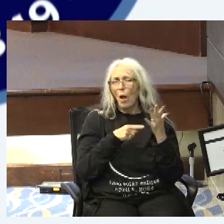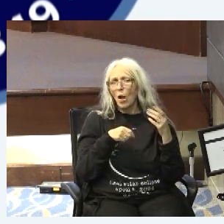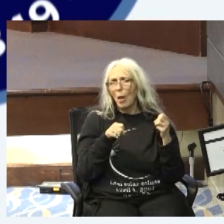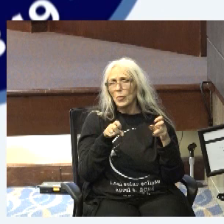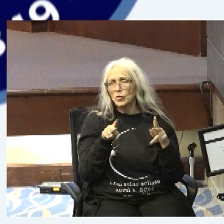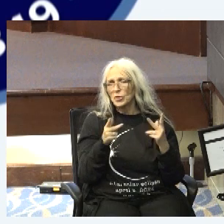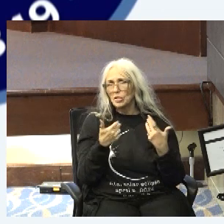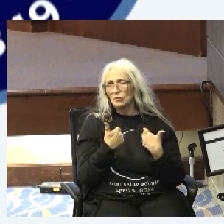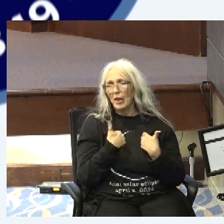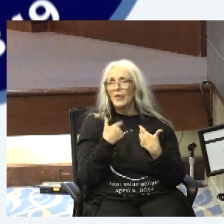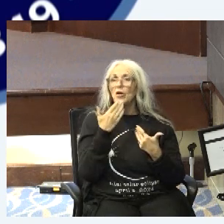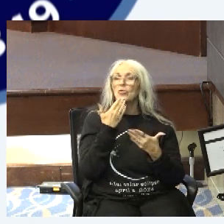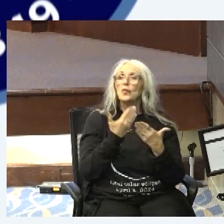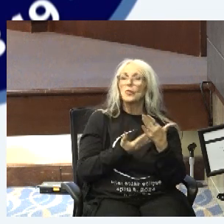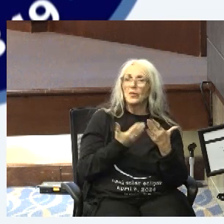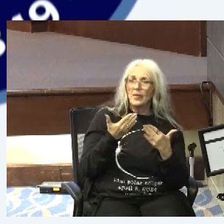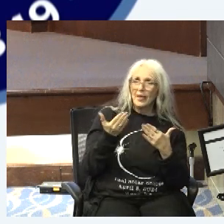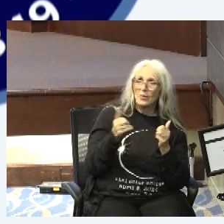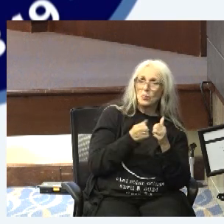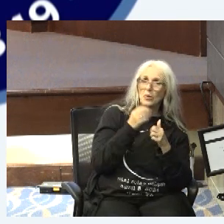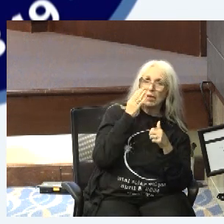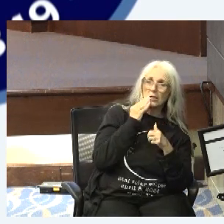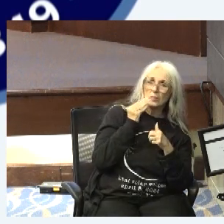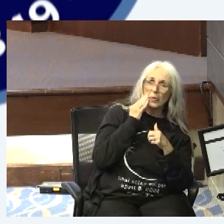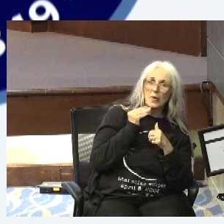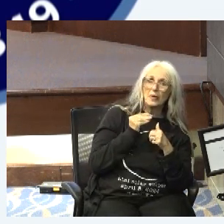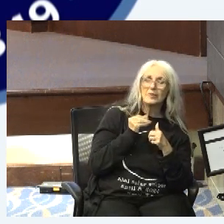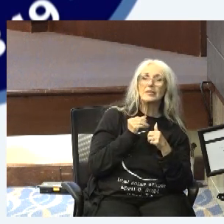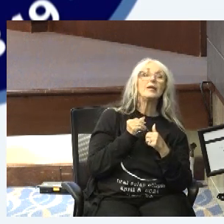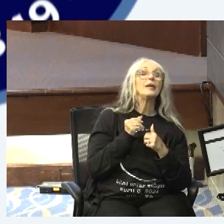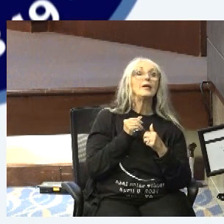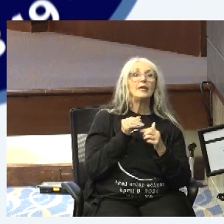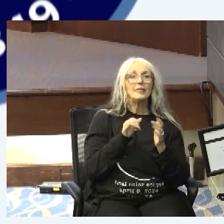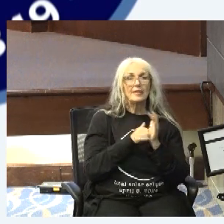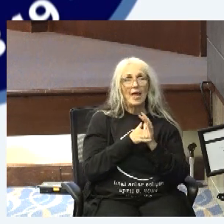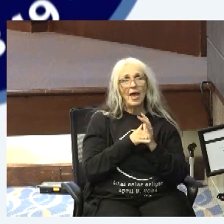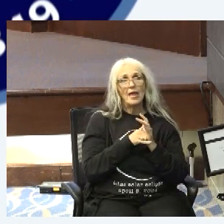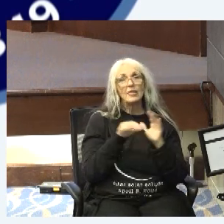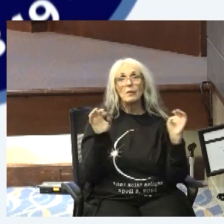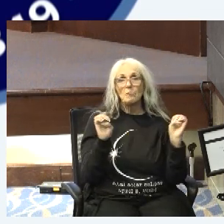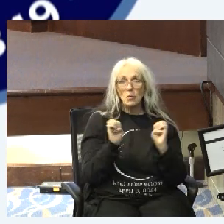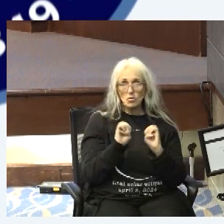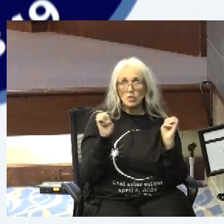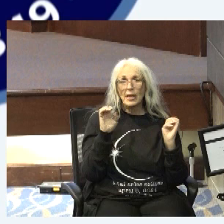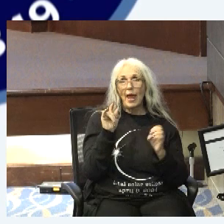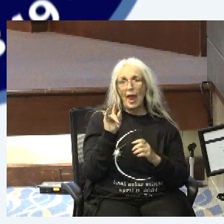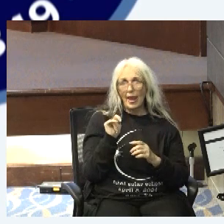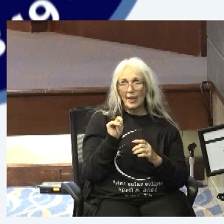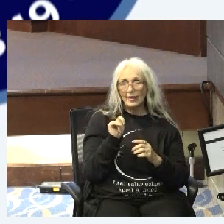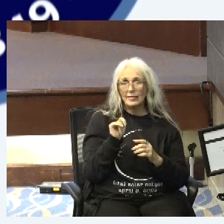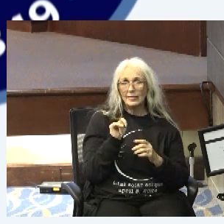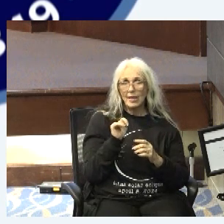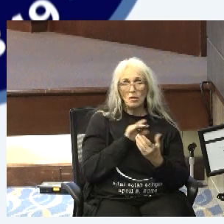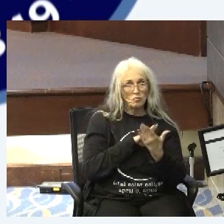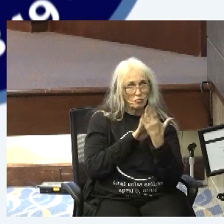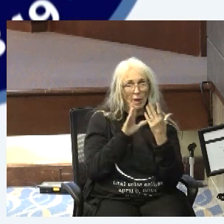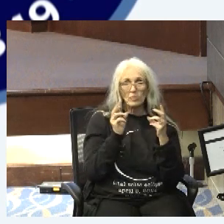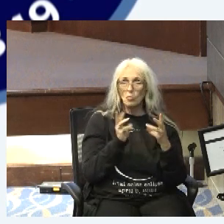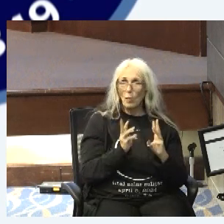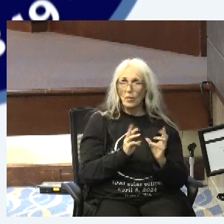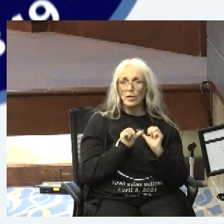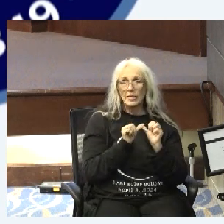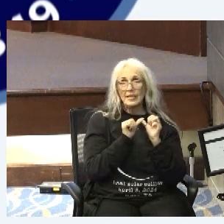opportunities that we have. A good thing about with our experience with large-scale events is the emergency action plans address these weather